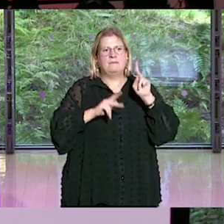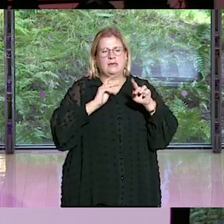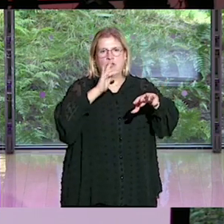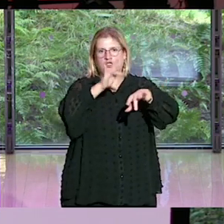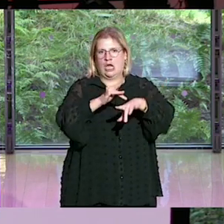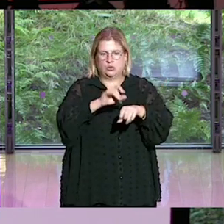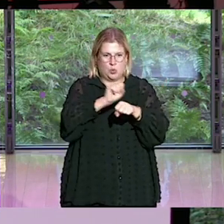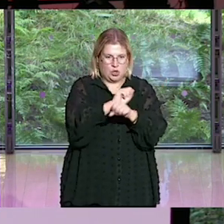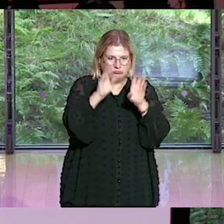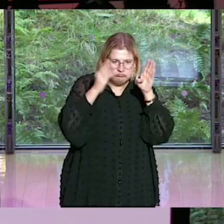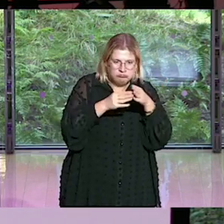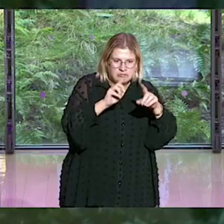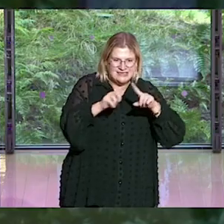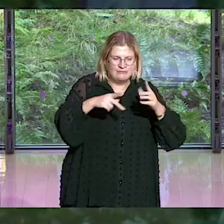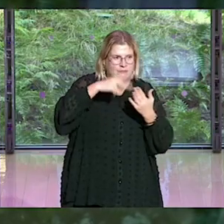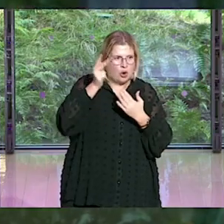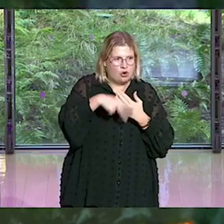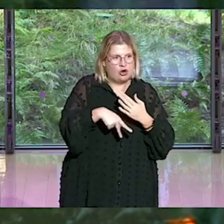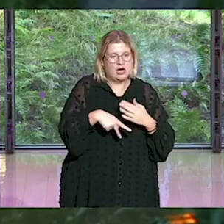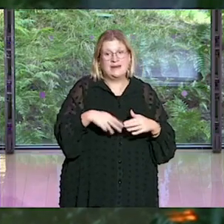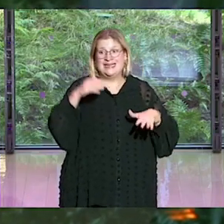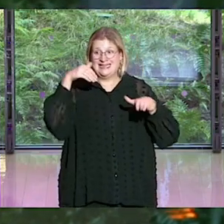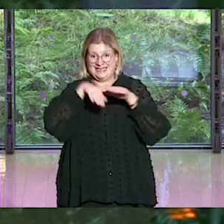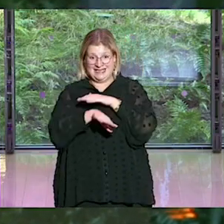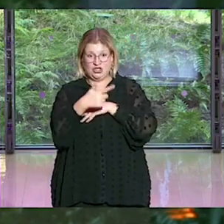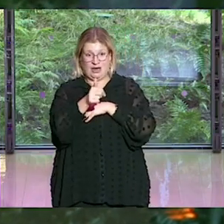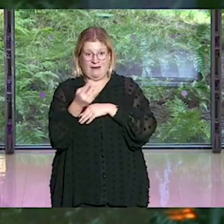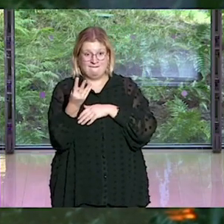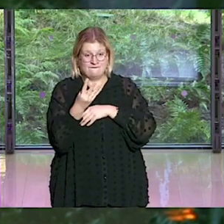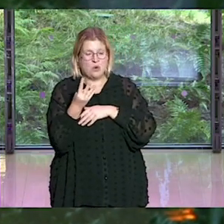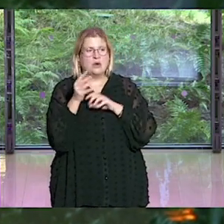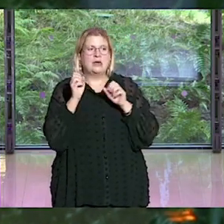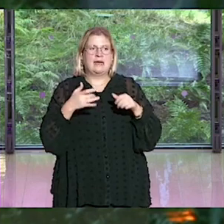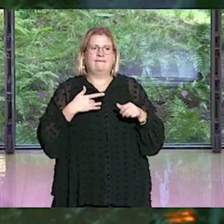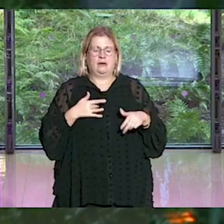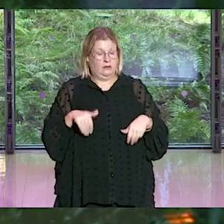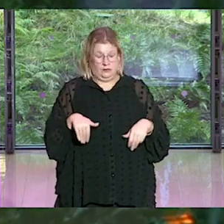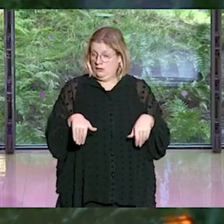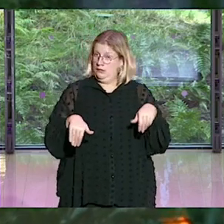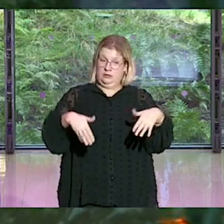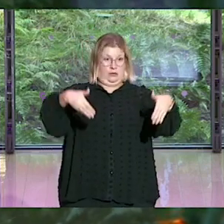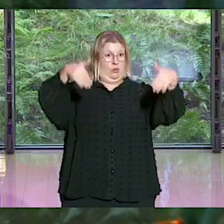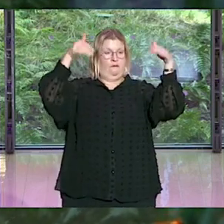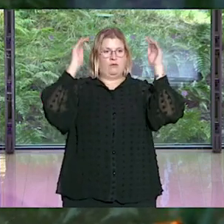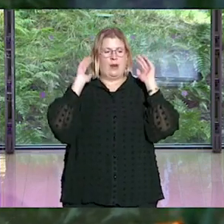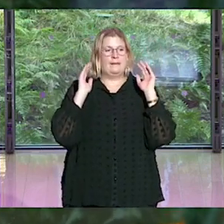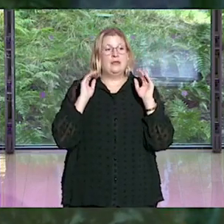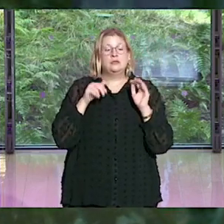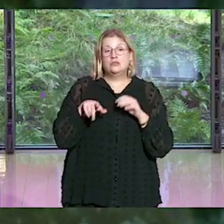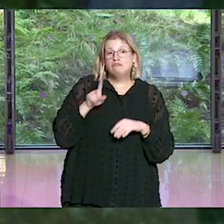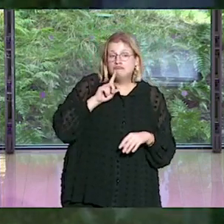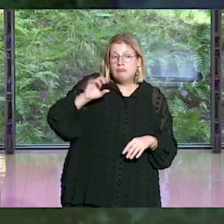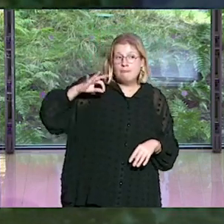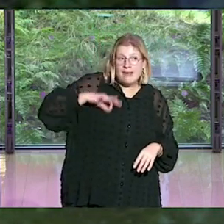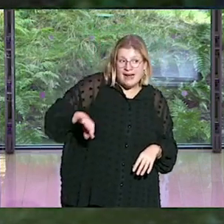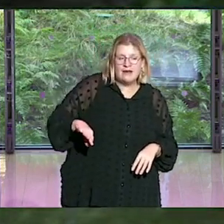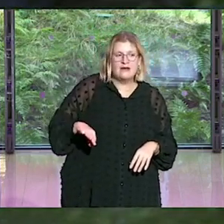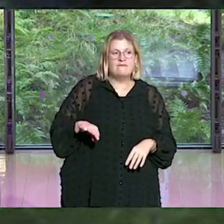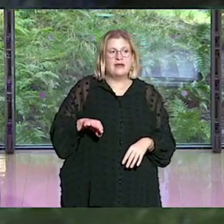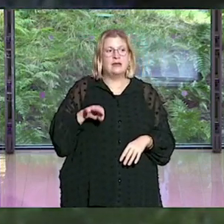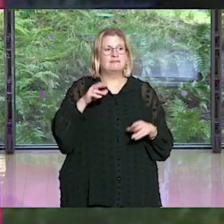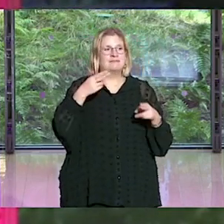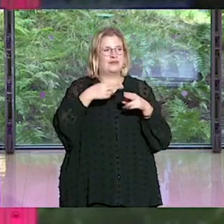programs. Going into GA4 can be very overwhelming. So one of the real benefits of something like